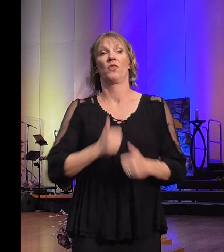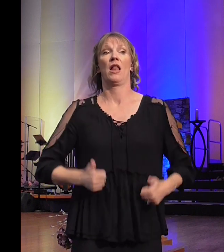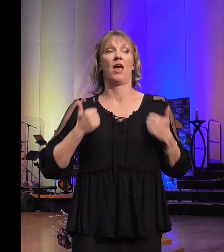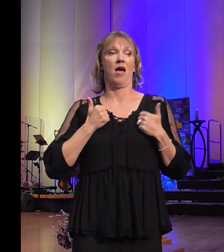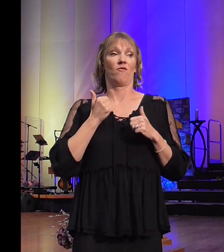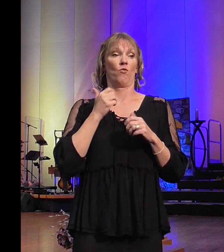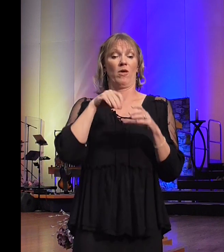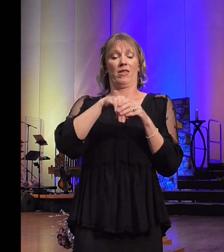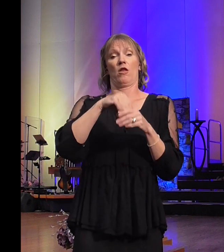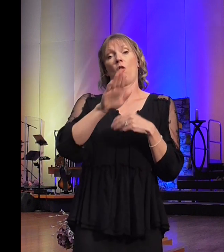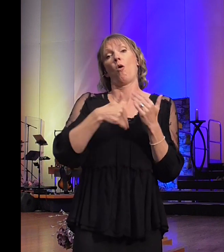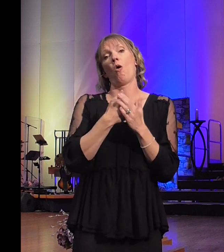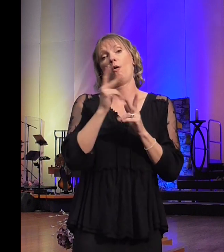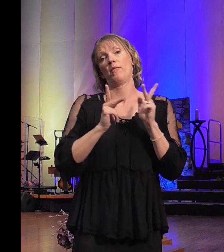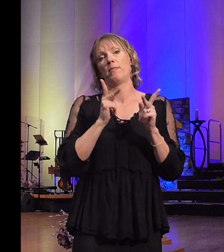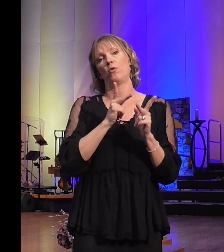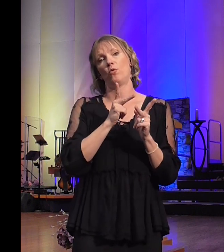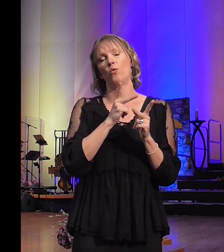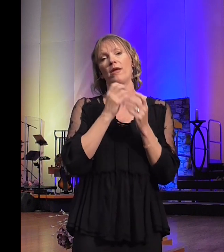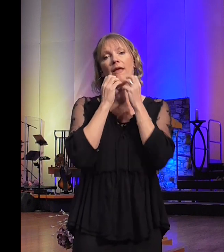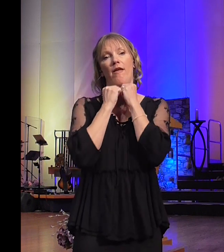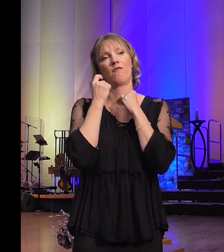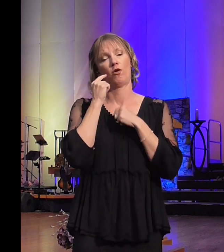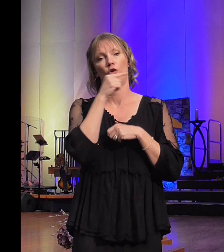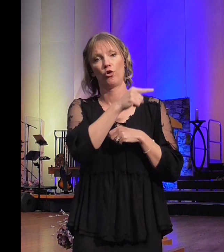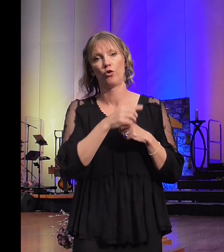all those who care for her.